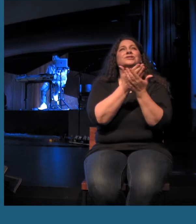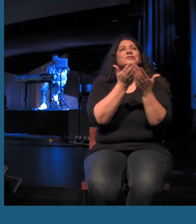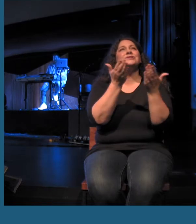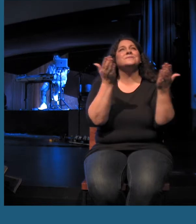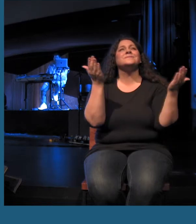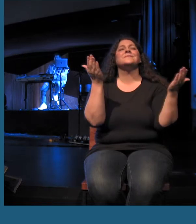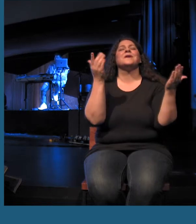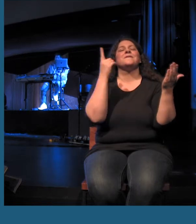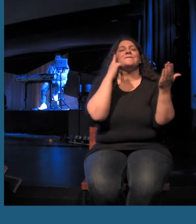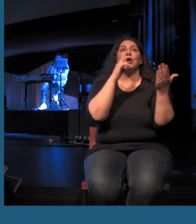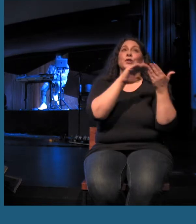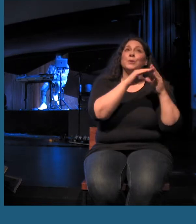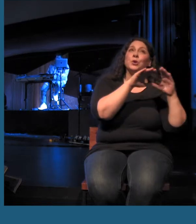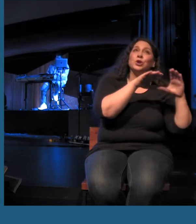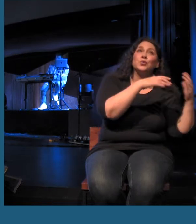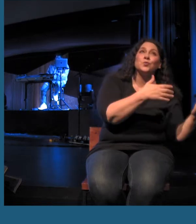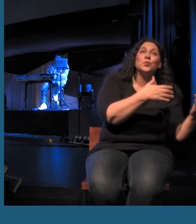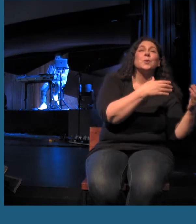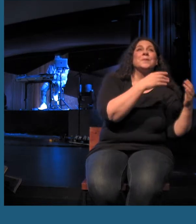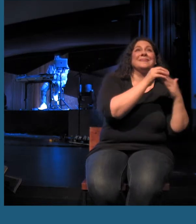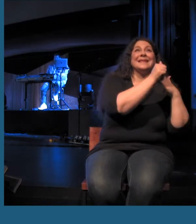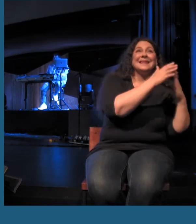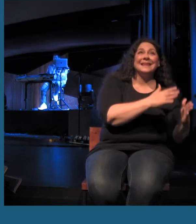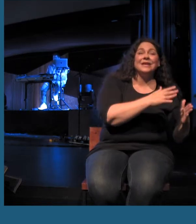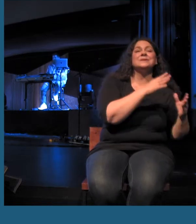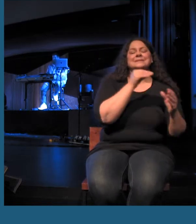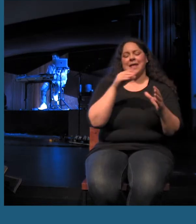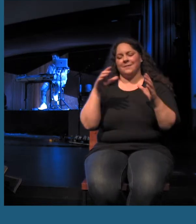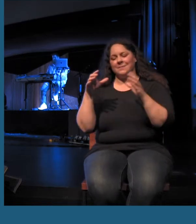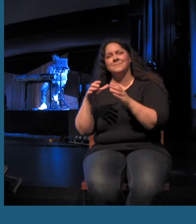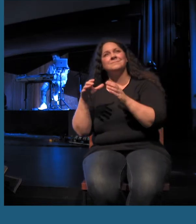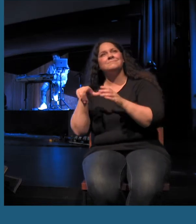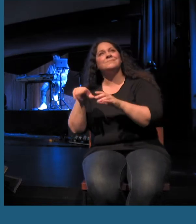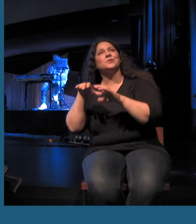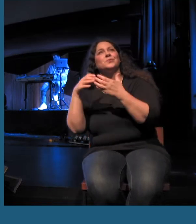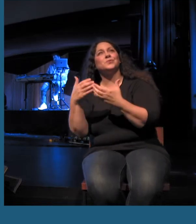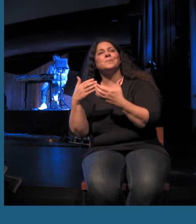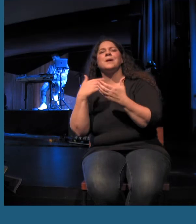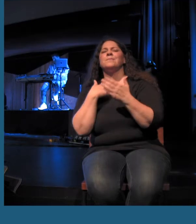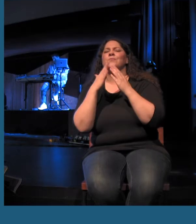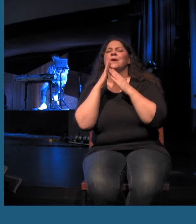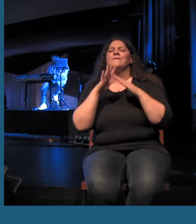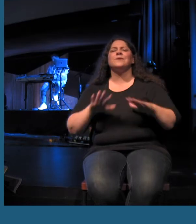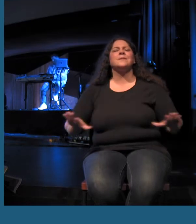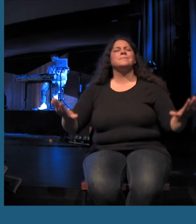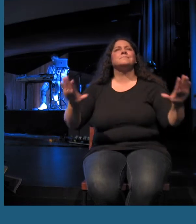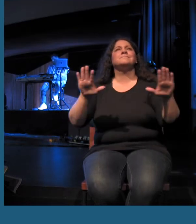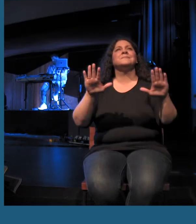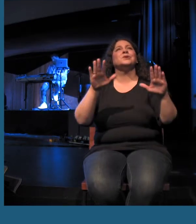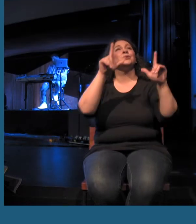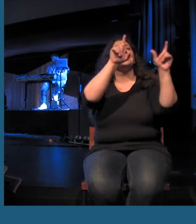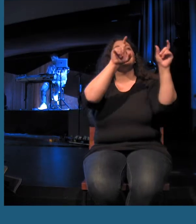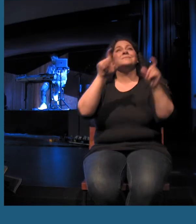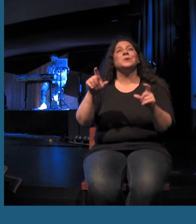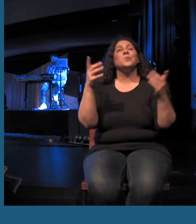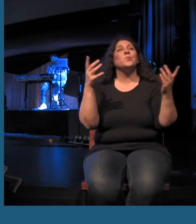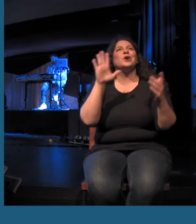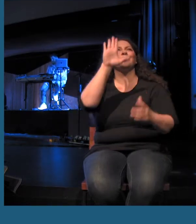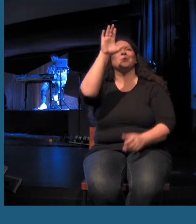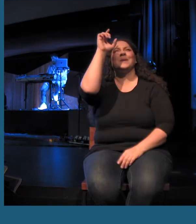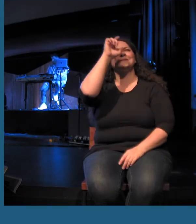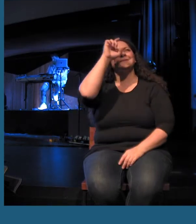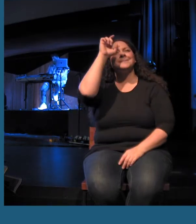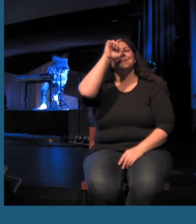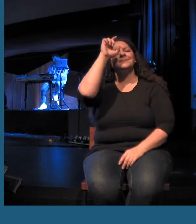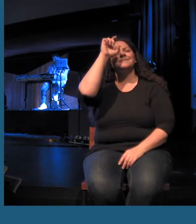community group and small group leaders throughout this church. Lord, give them wisdom. Lord,